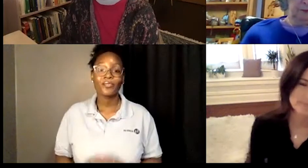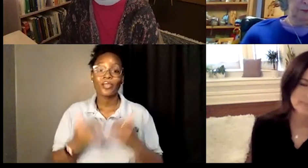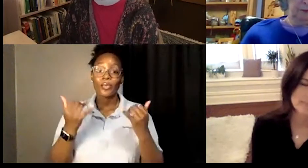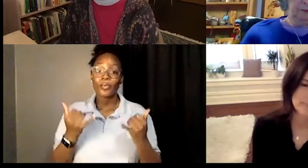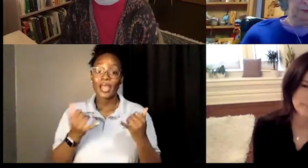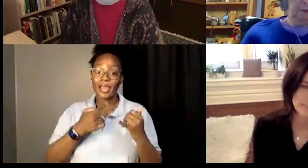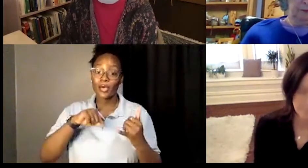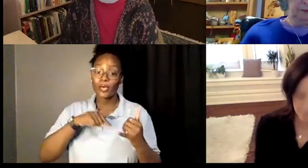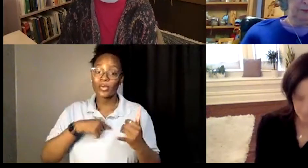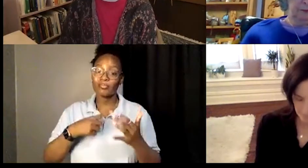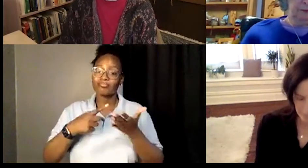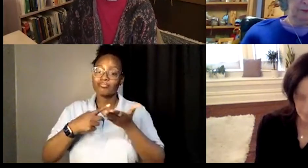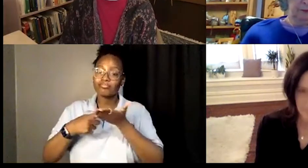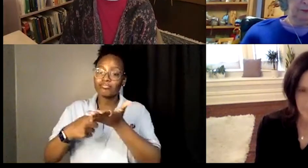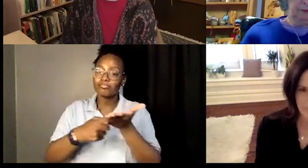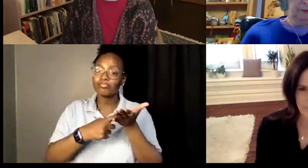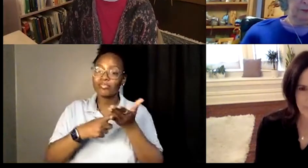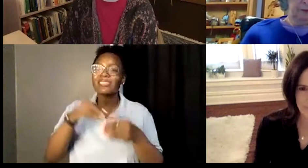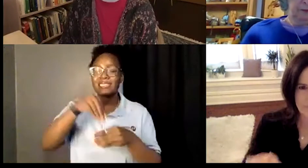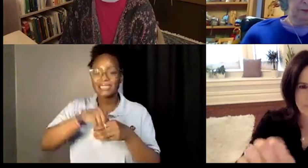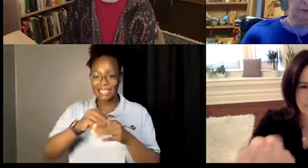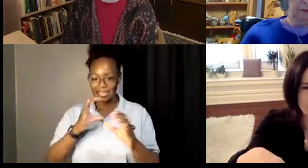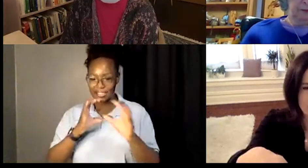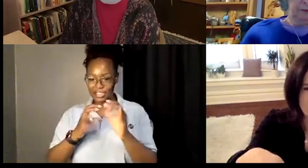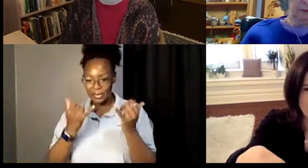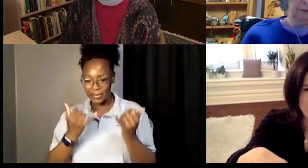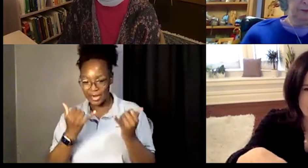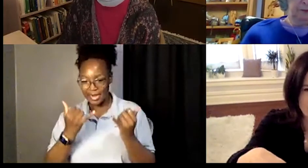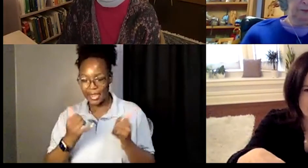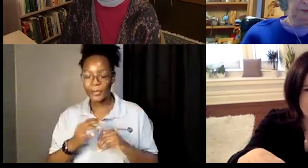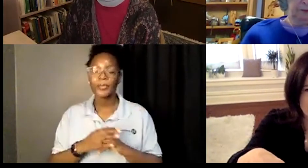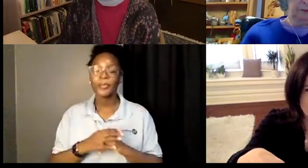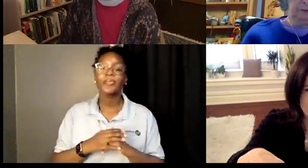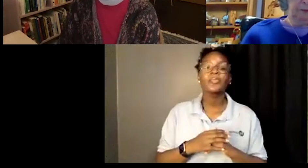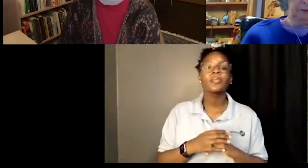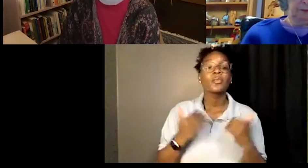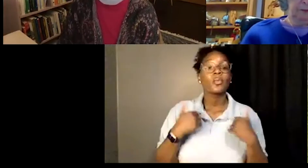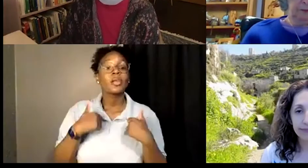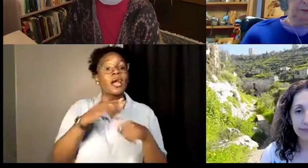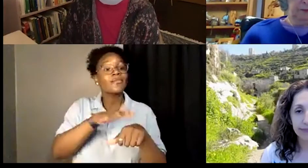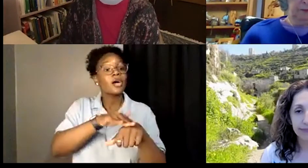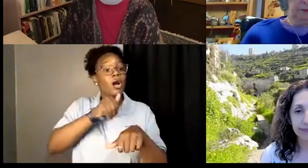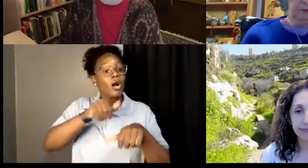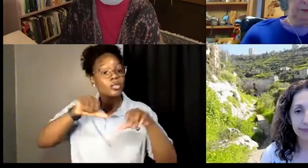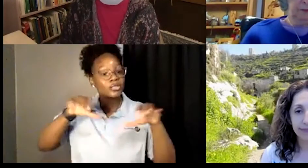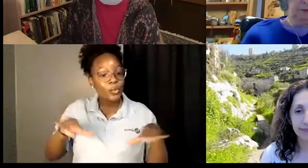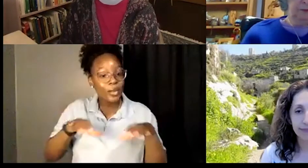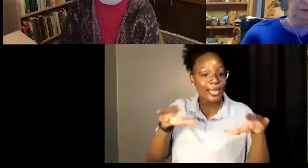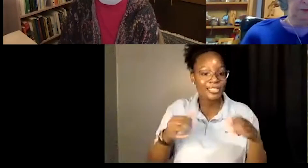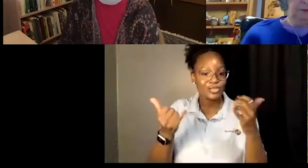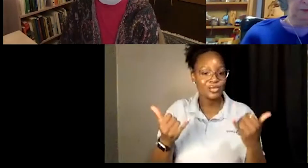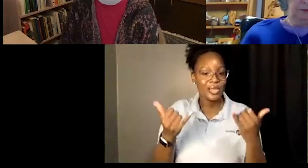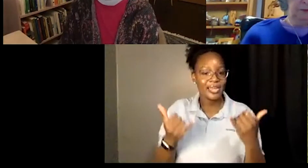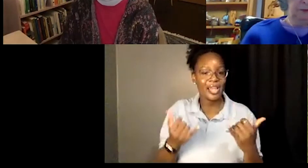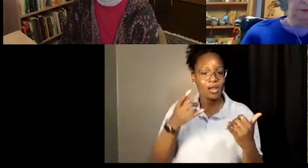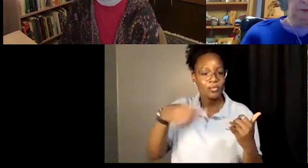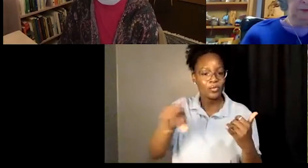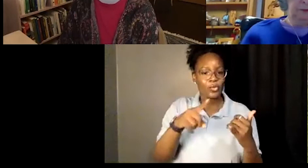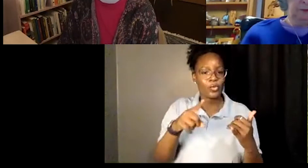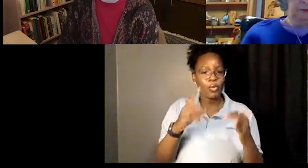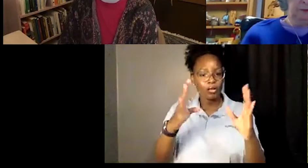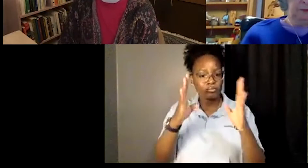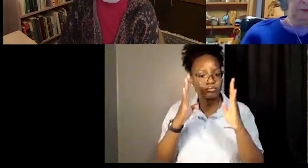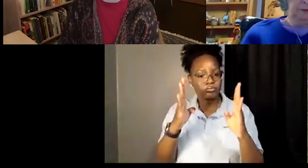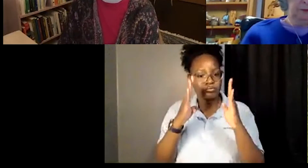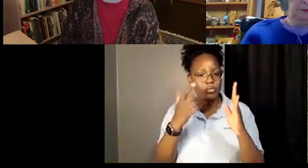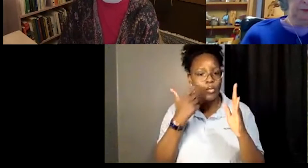talk about, it's in your chat actually, there's a call to action for those of you who are here and paying attention.